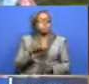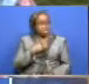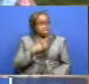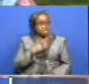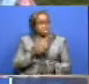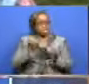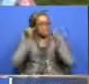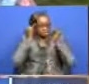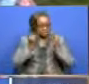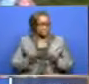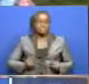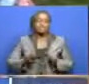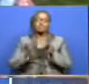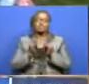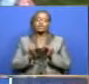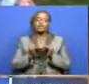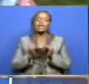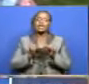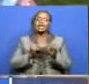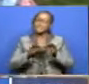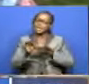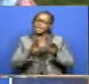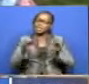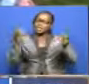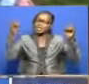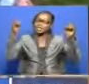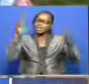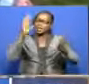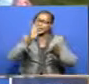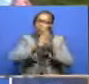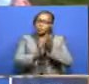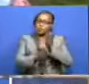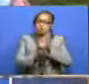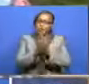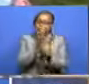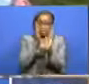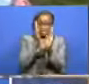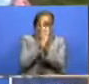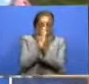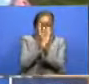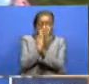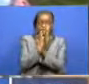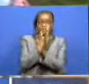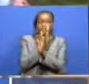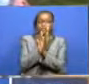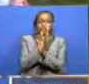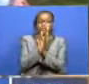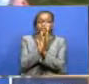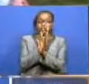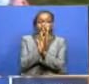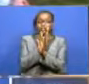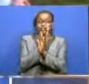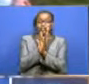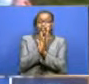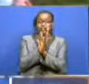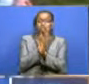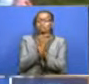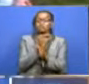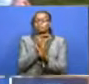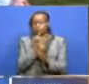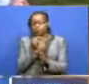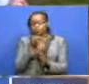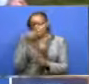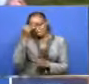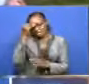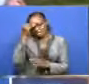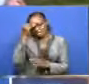them state it very, very clearly without hiding under the shadow of the party. Yesterday